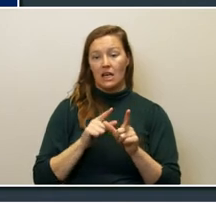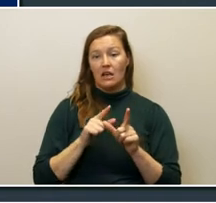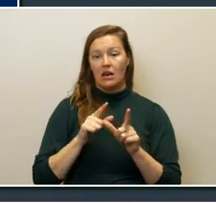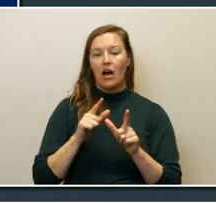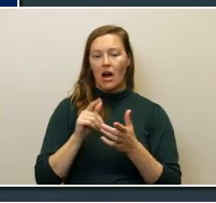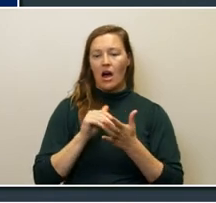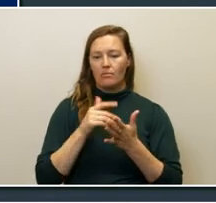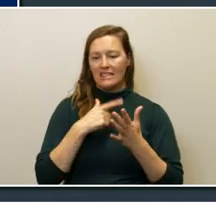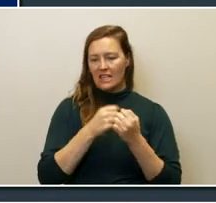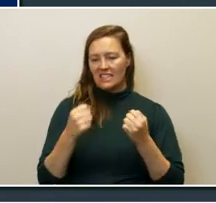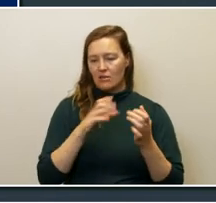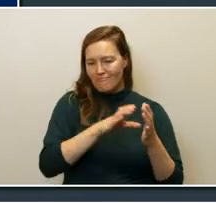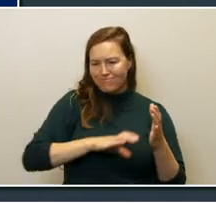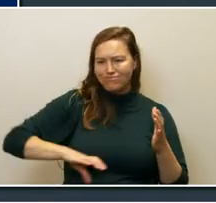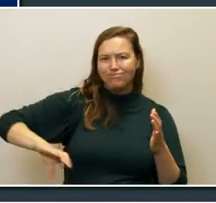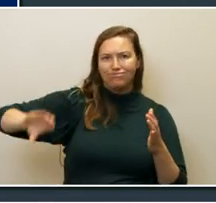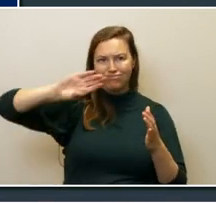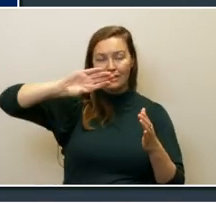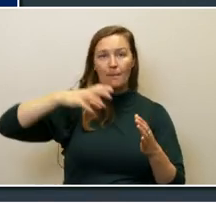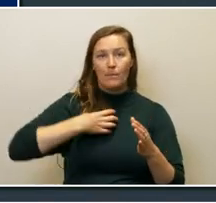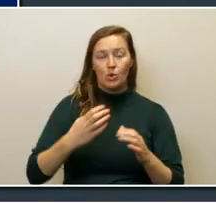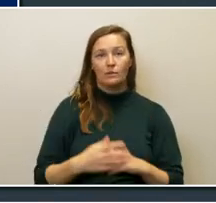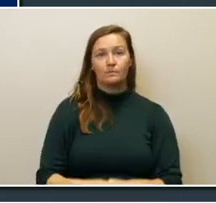us extend our track.